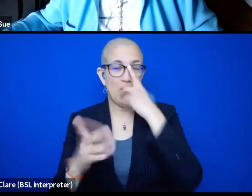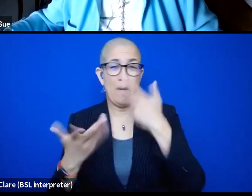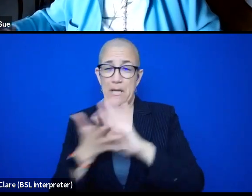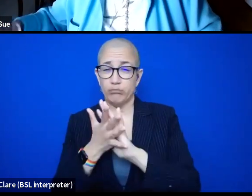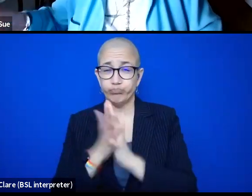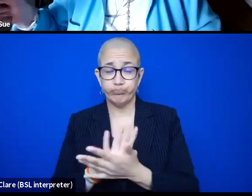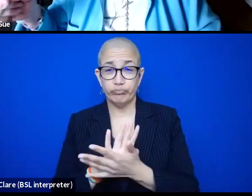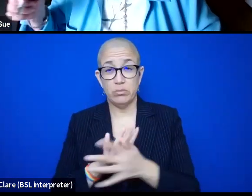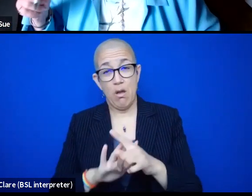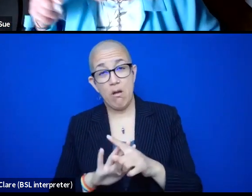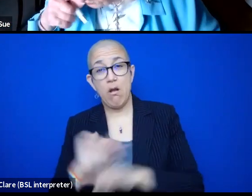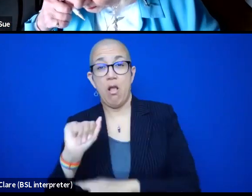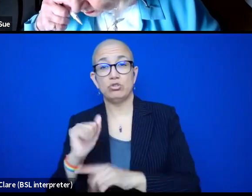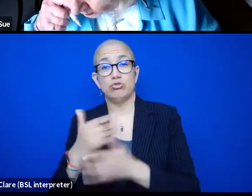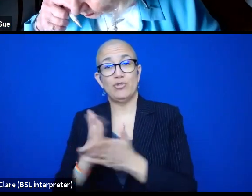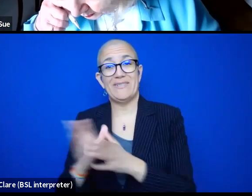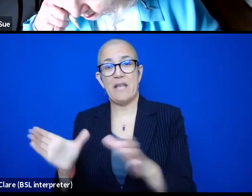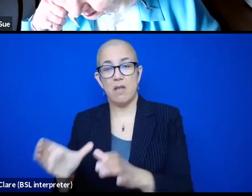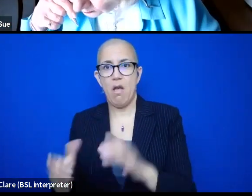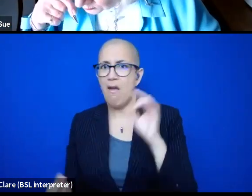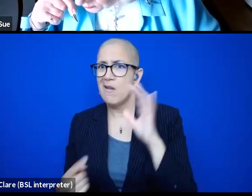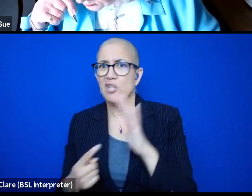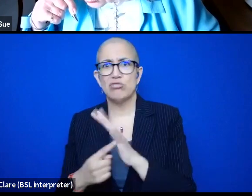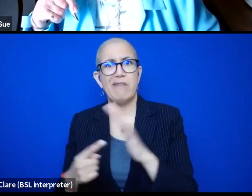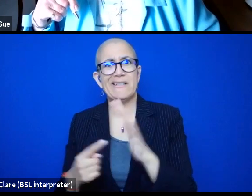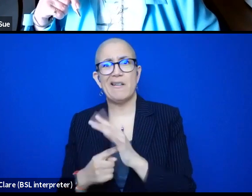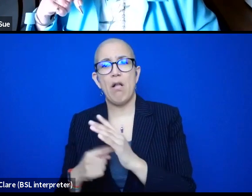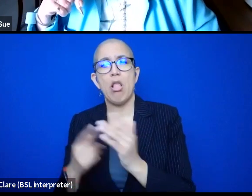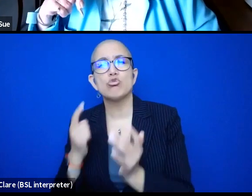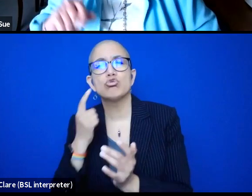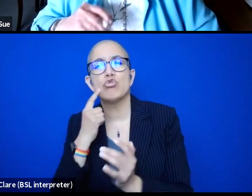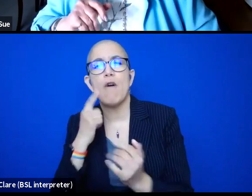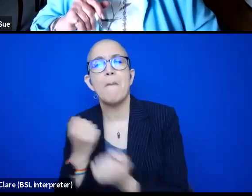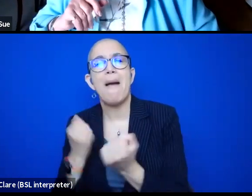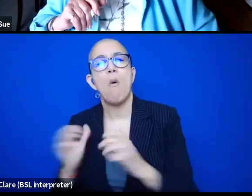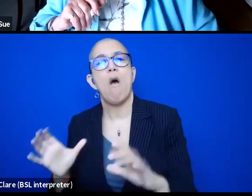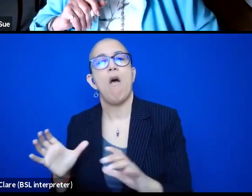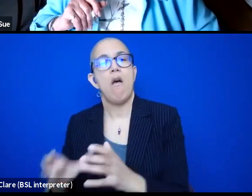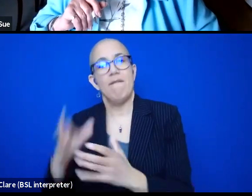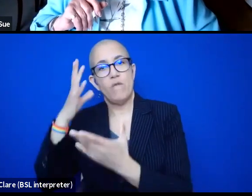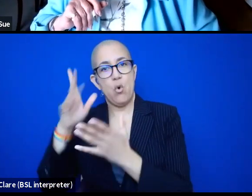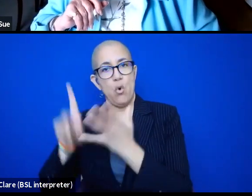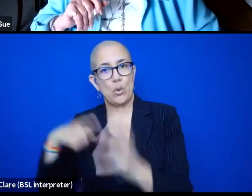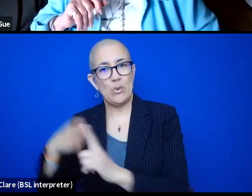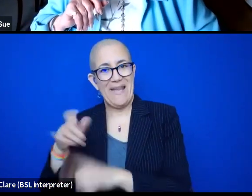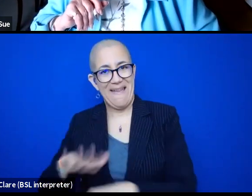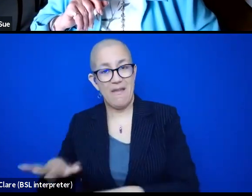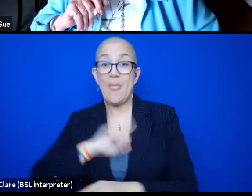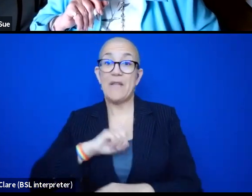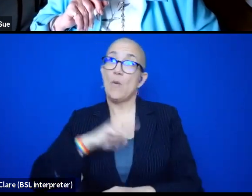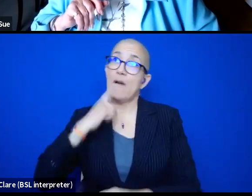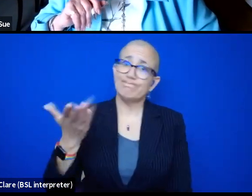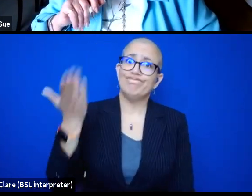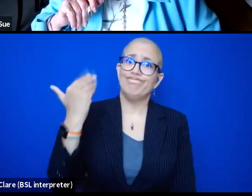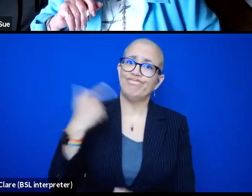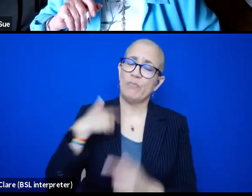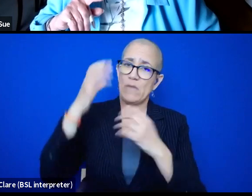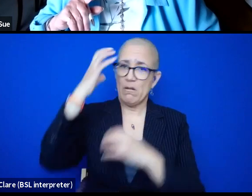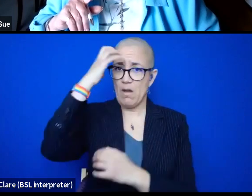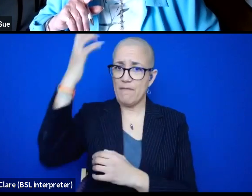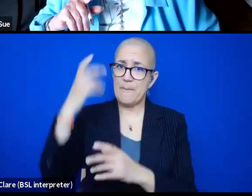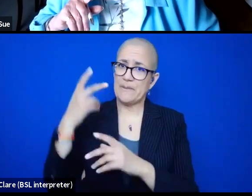the cultural sector, a critical soft power for the United Kingdom. And that's why I've called on the government to set up a cultural